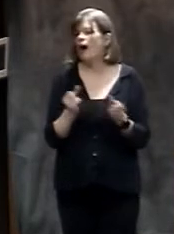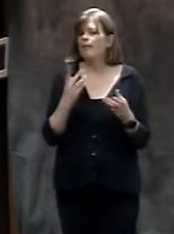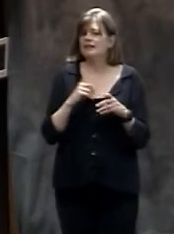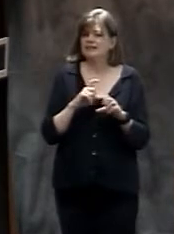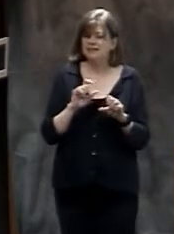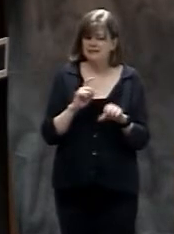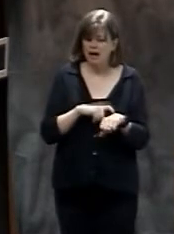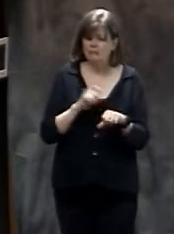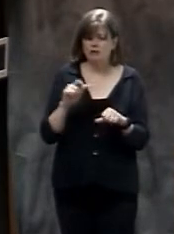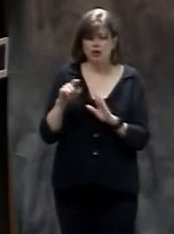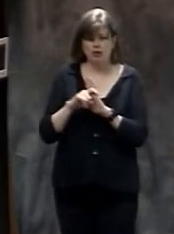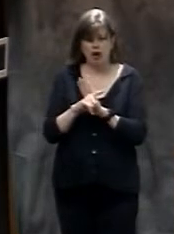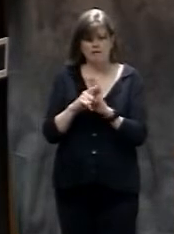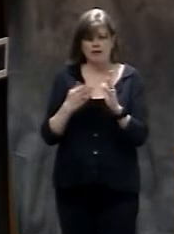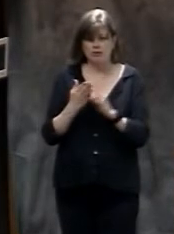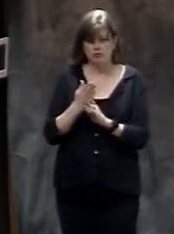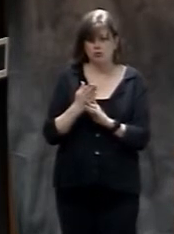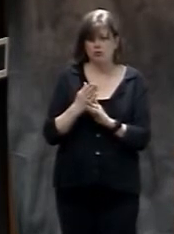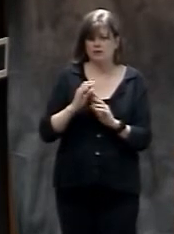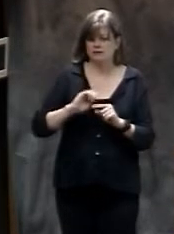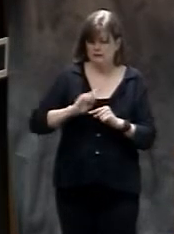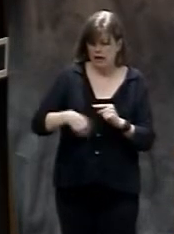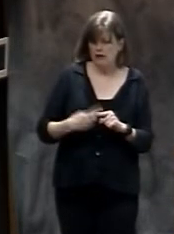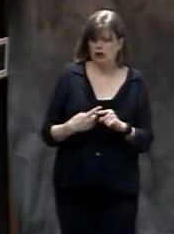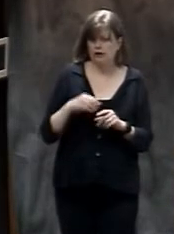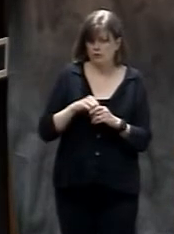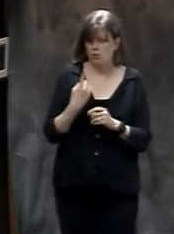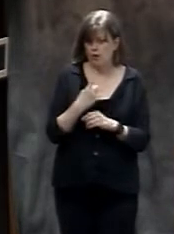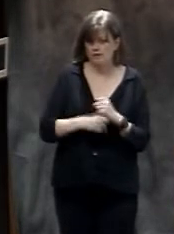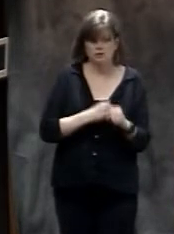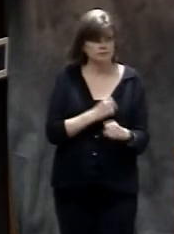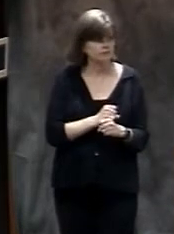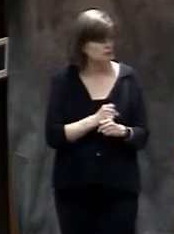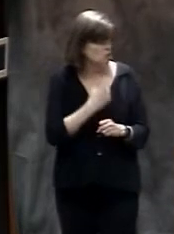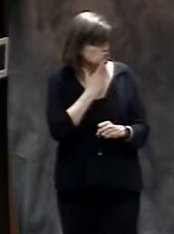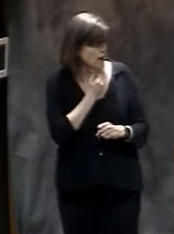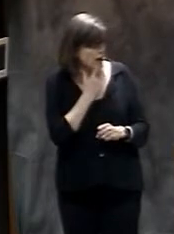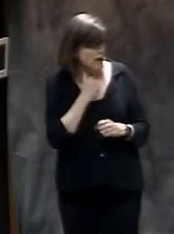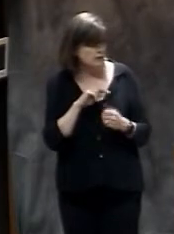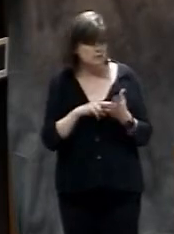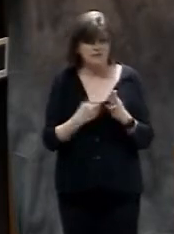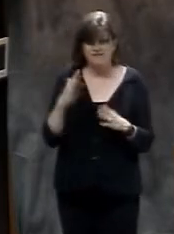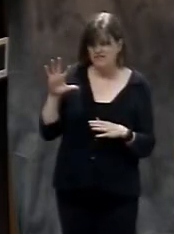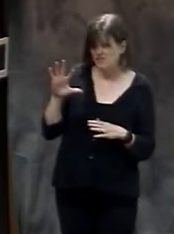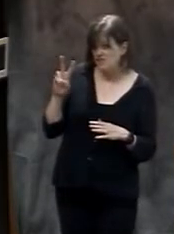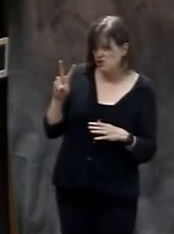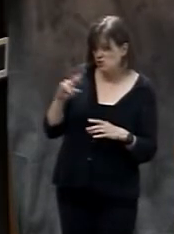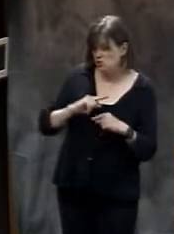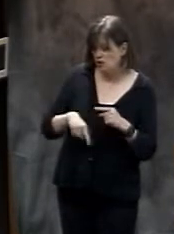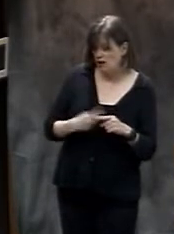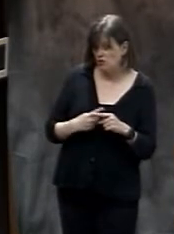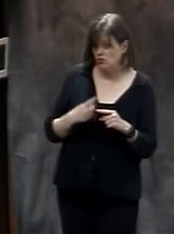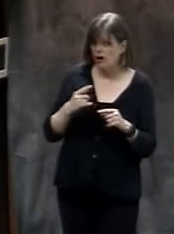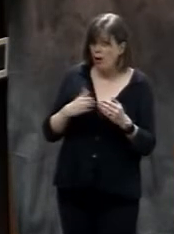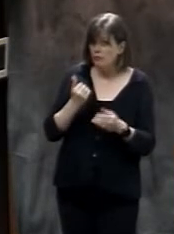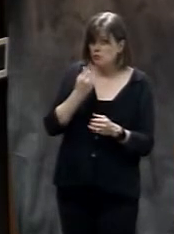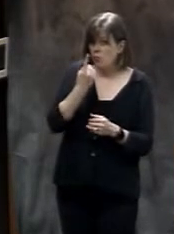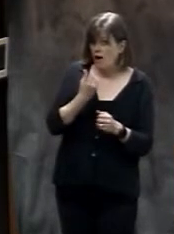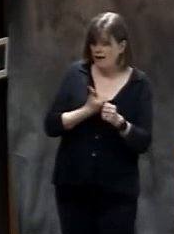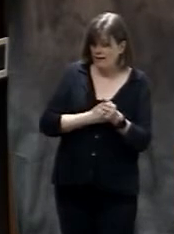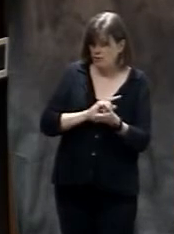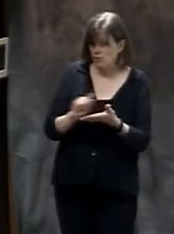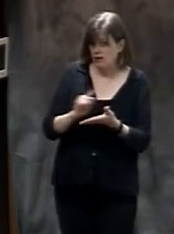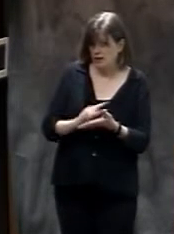cycle in 1 year? And so the red areas are where we could actually get about 52 cycles, so almost one a week on average over the course of the